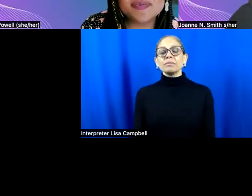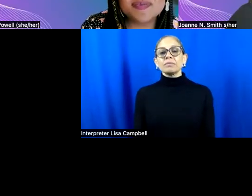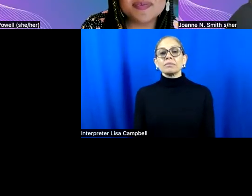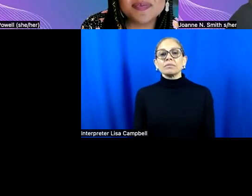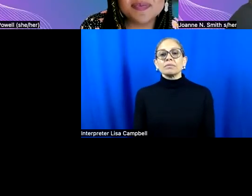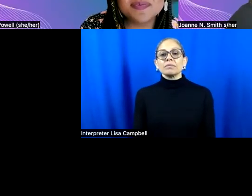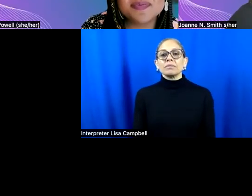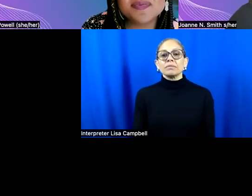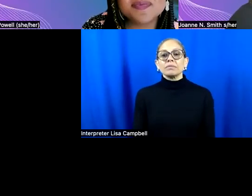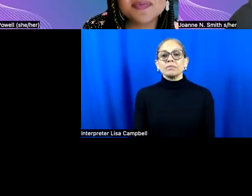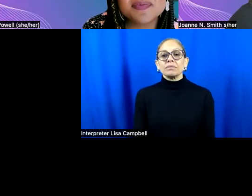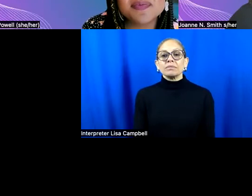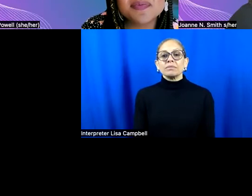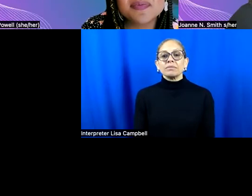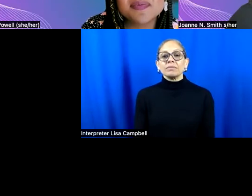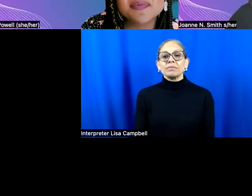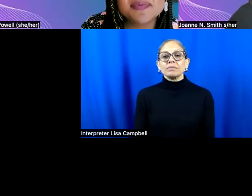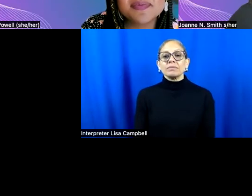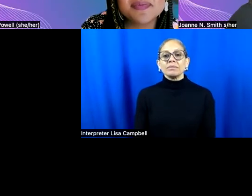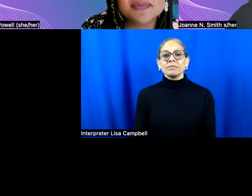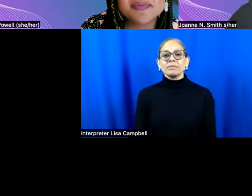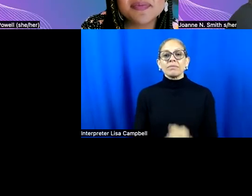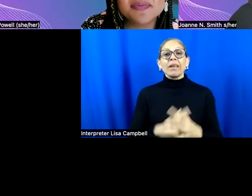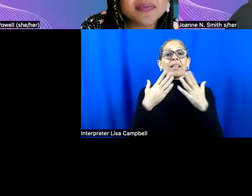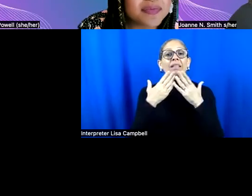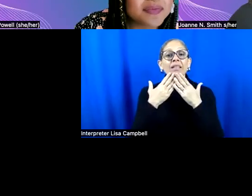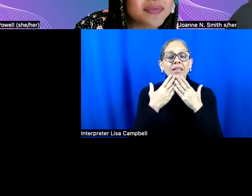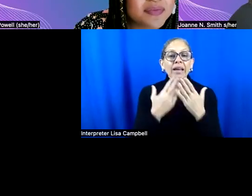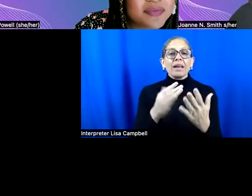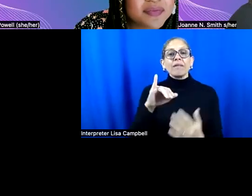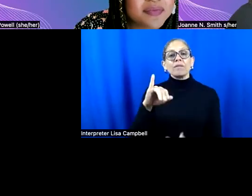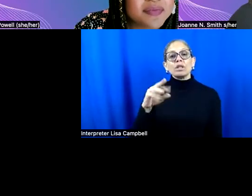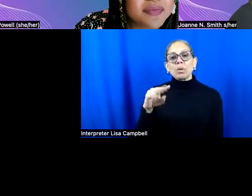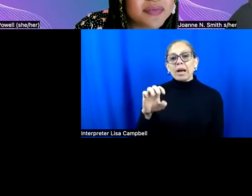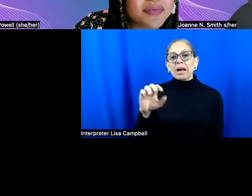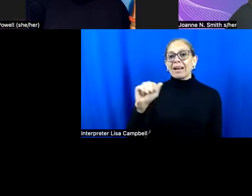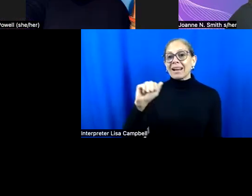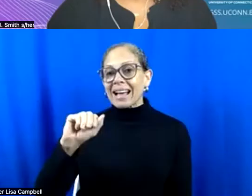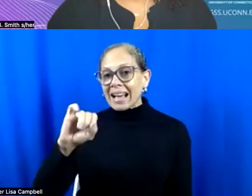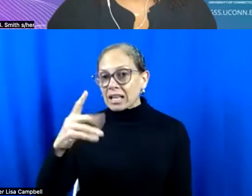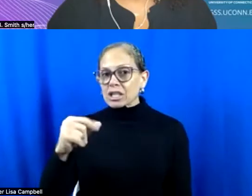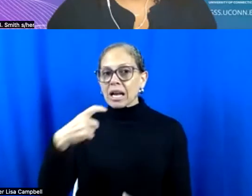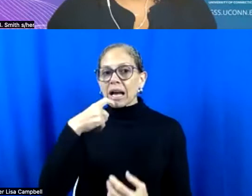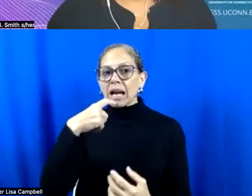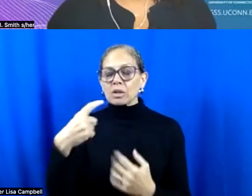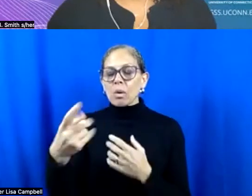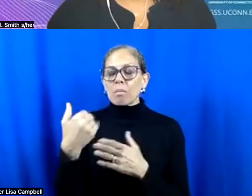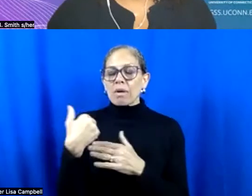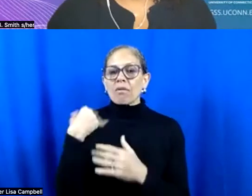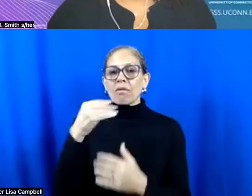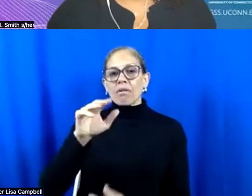Thank you, Mick. Thank you, Joanne and Aishah, for so much of what you've shared. I shared this earlier with